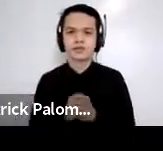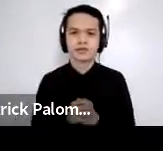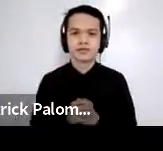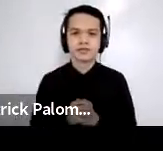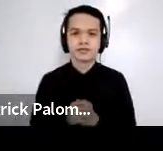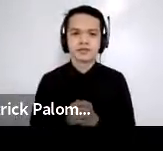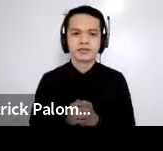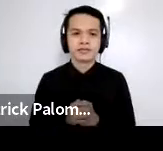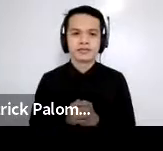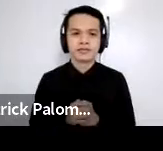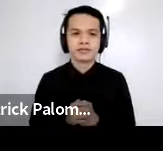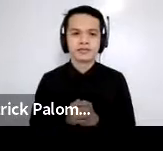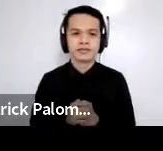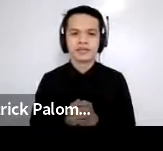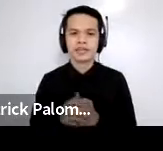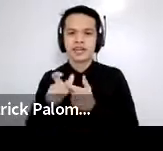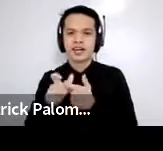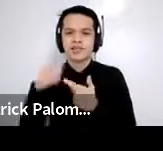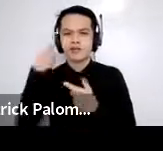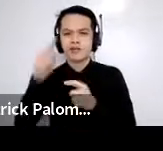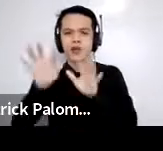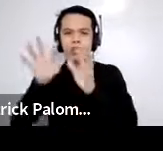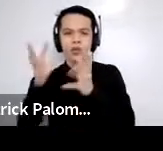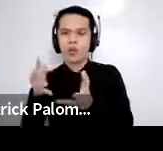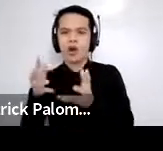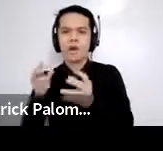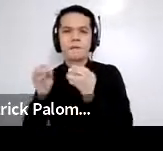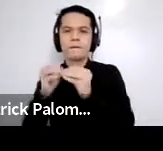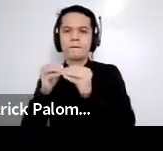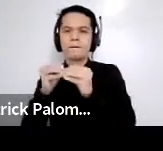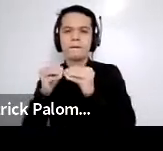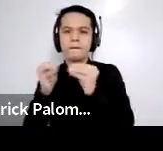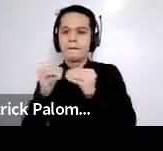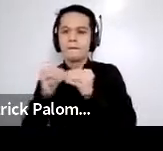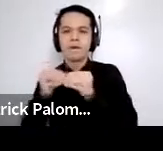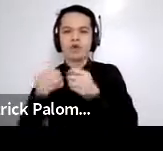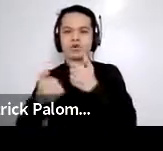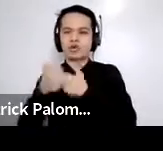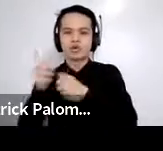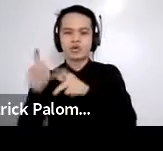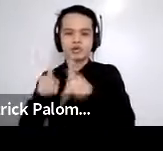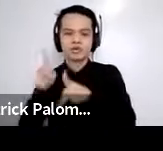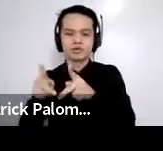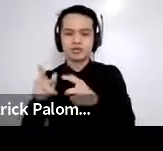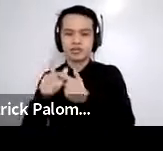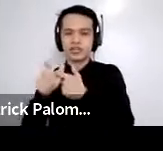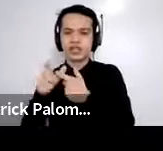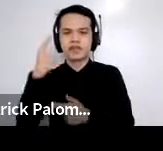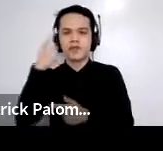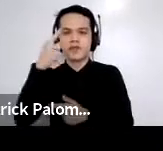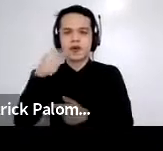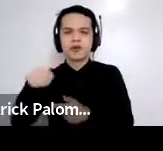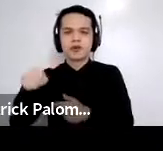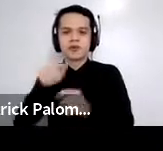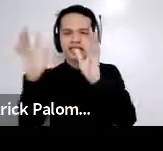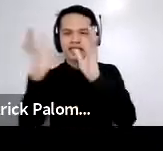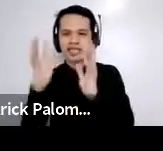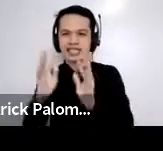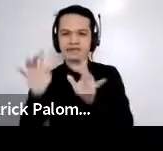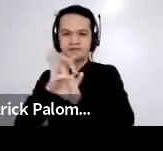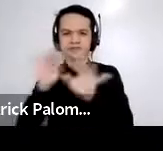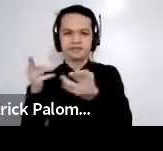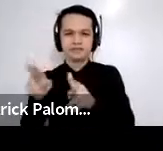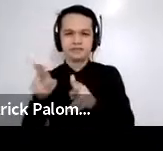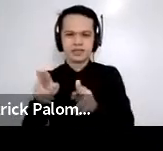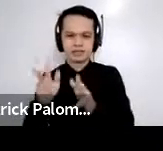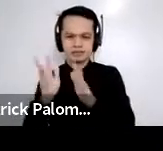world's most vulnerable people. In a race against the climate crisis, We can't leave anyone behind. Let's race